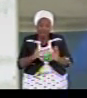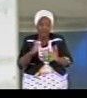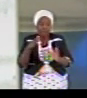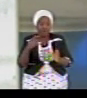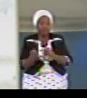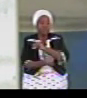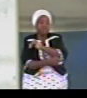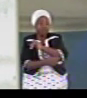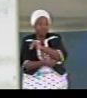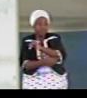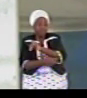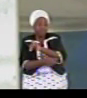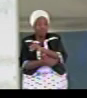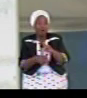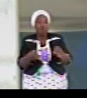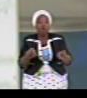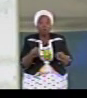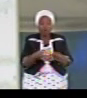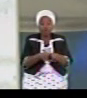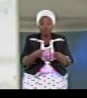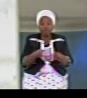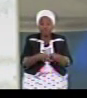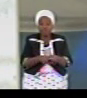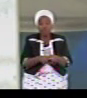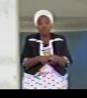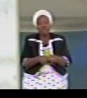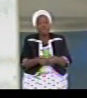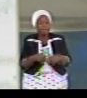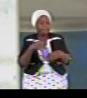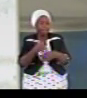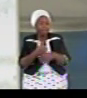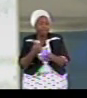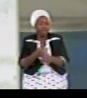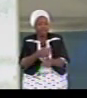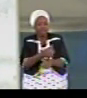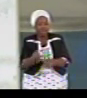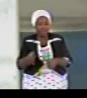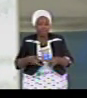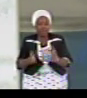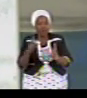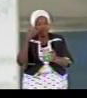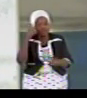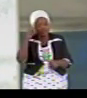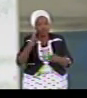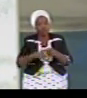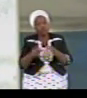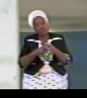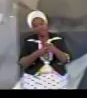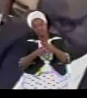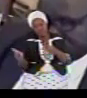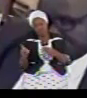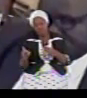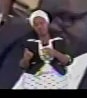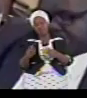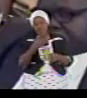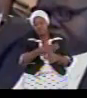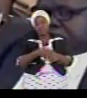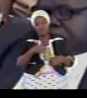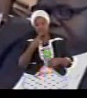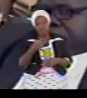also make a way to escape. Somebody say amen. Amen.